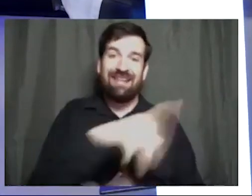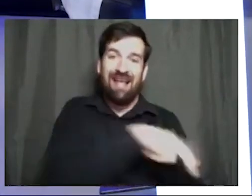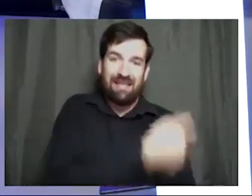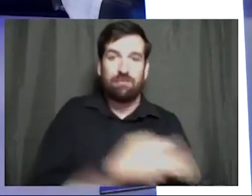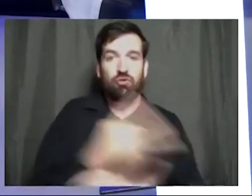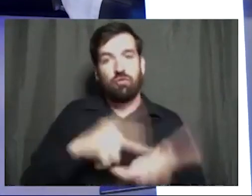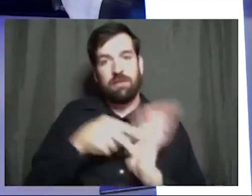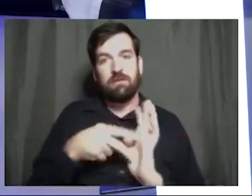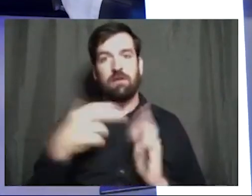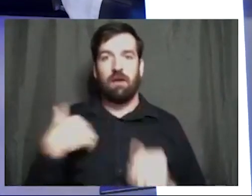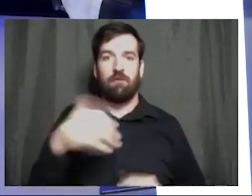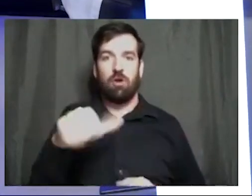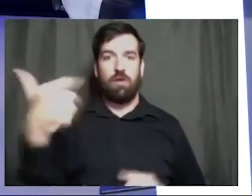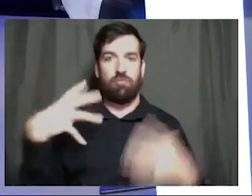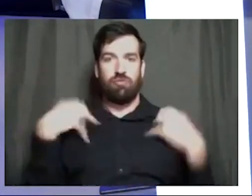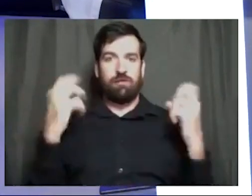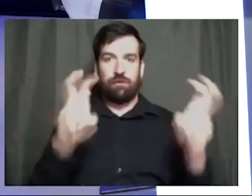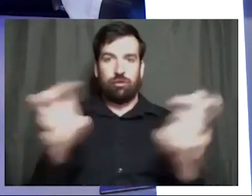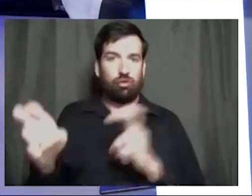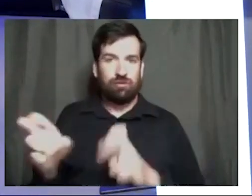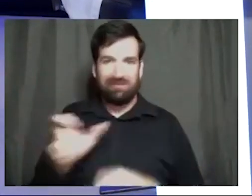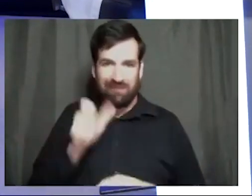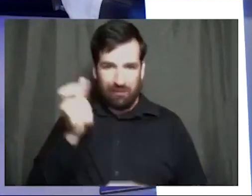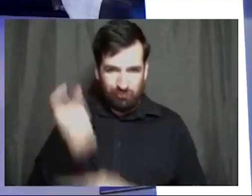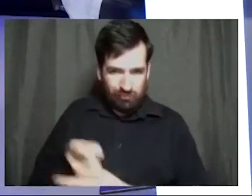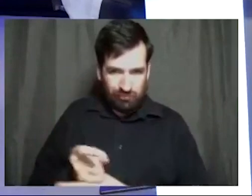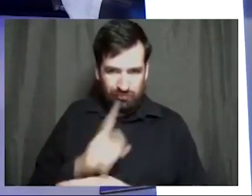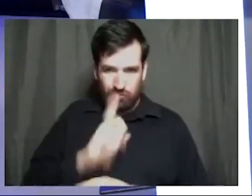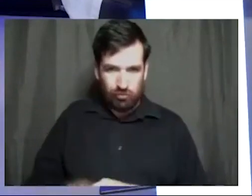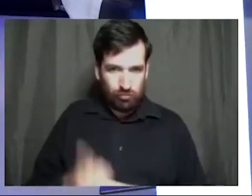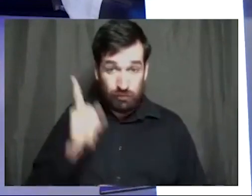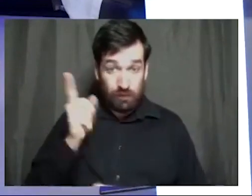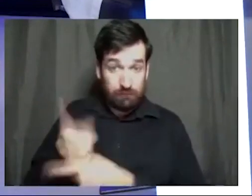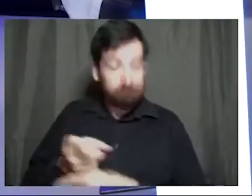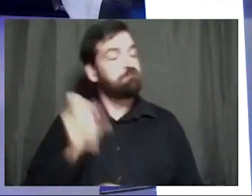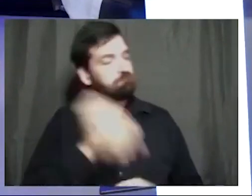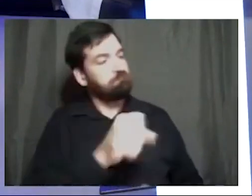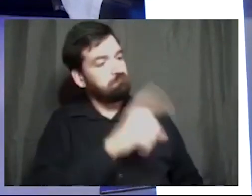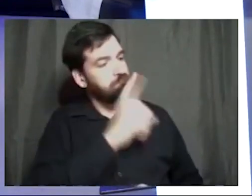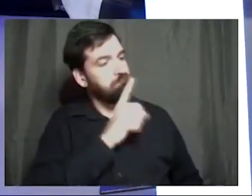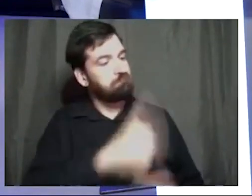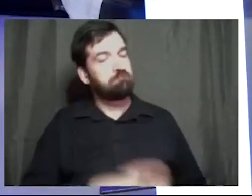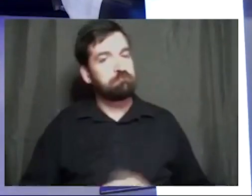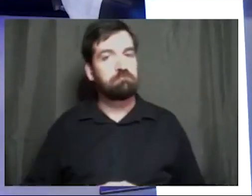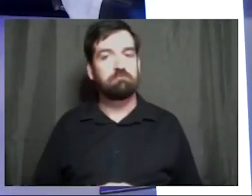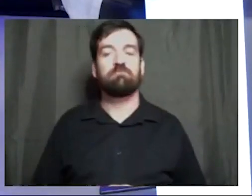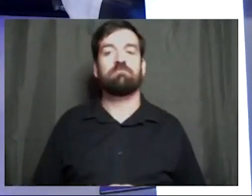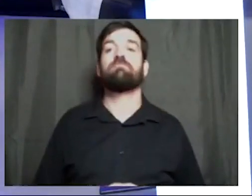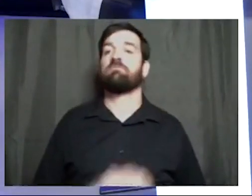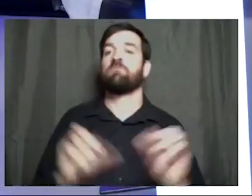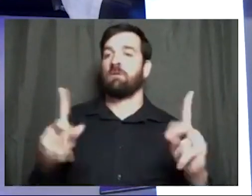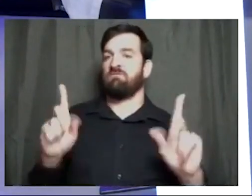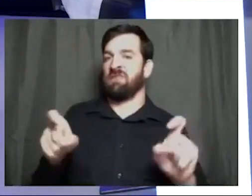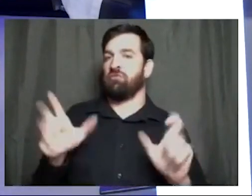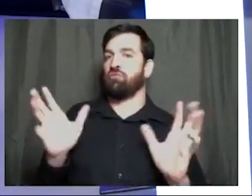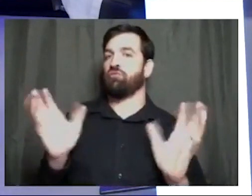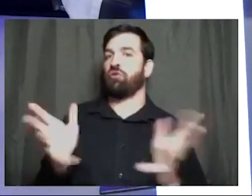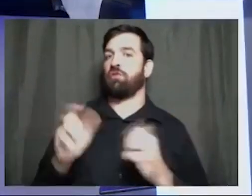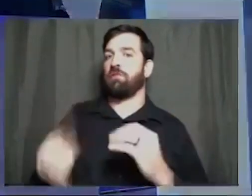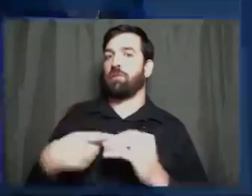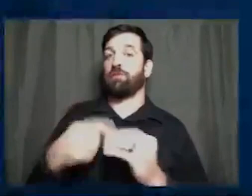and that's just simply not the case always. That's correct. Maybe more often. Okay, so we've got to talk about schools. And in